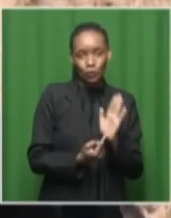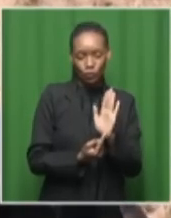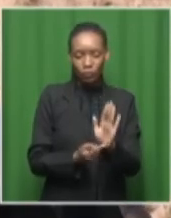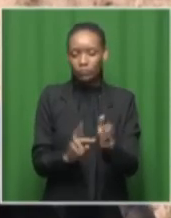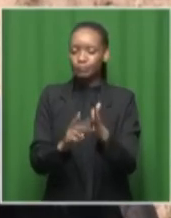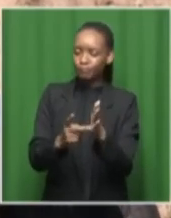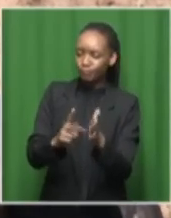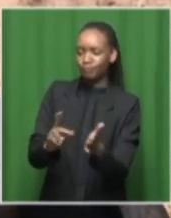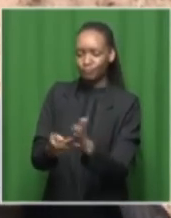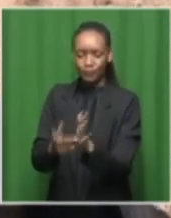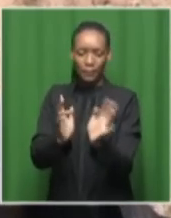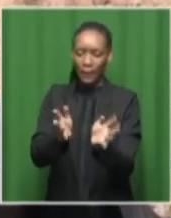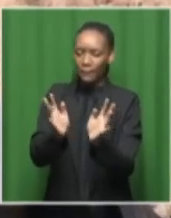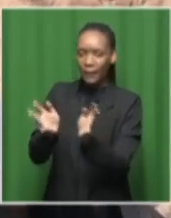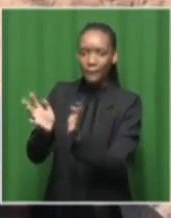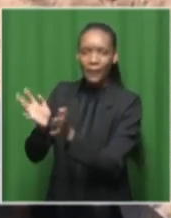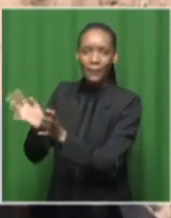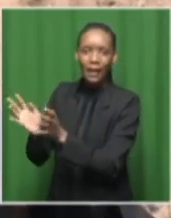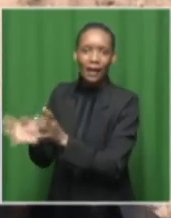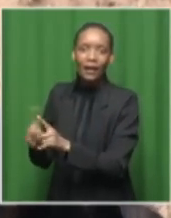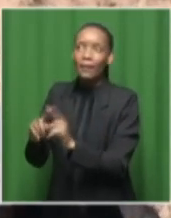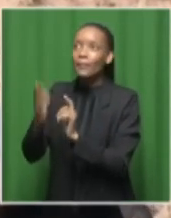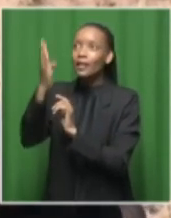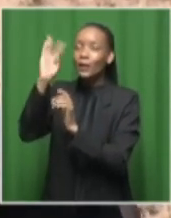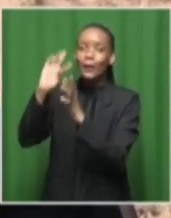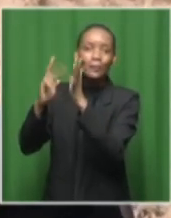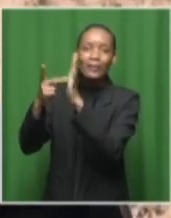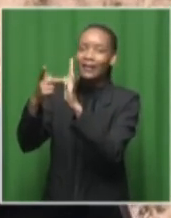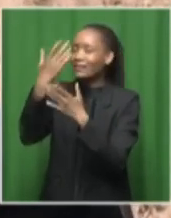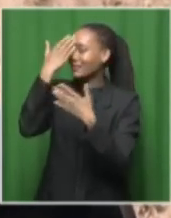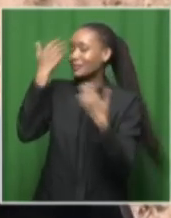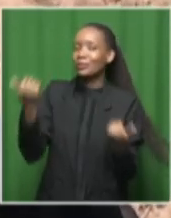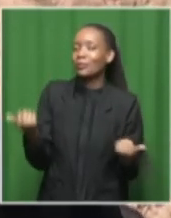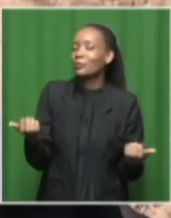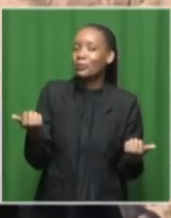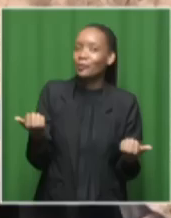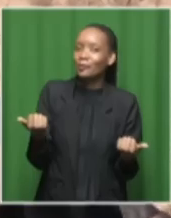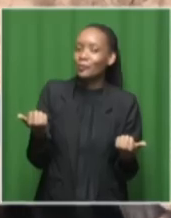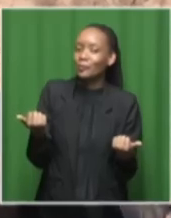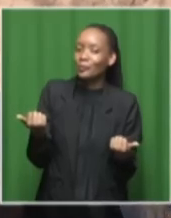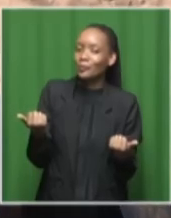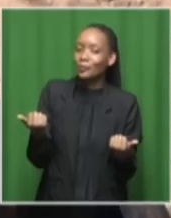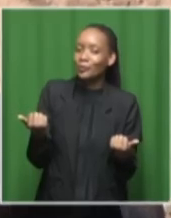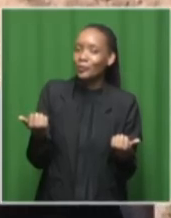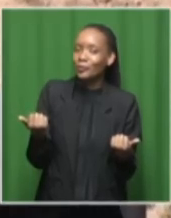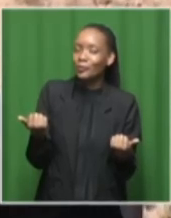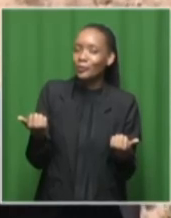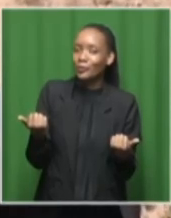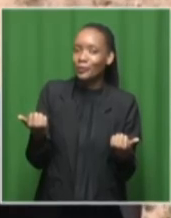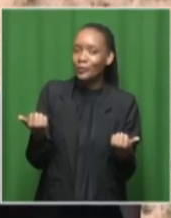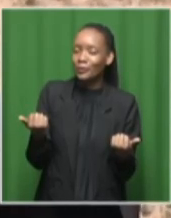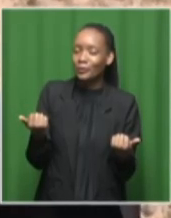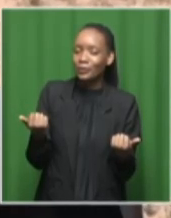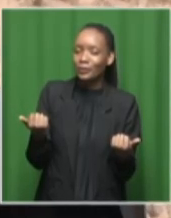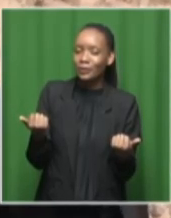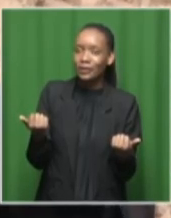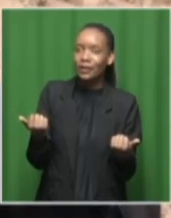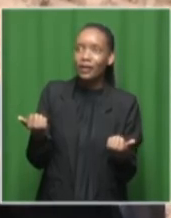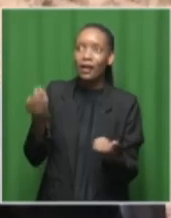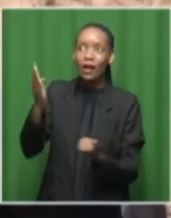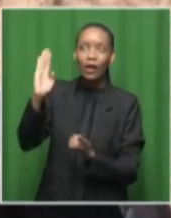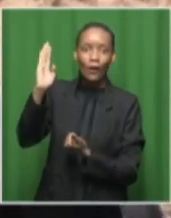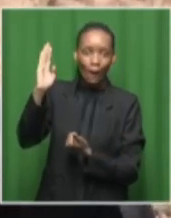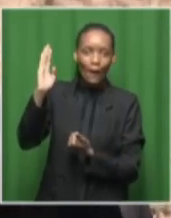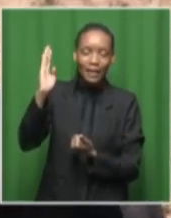you want to achieve, but you don't know the plans of God, because this was the act of, this is the act of God.